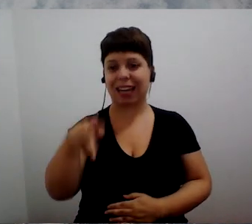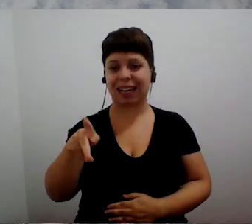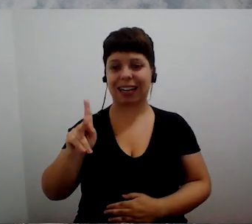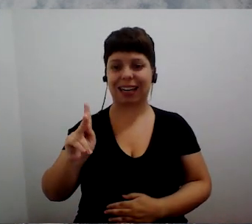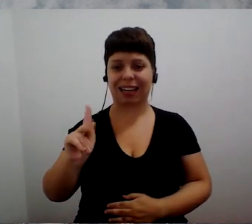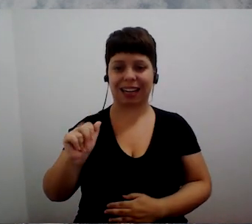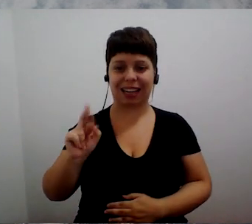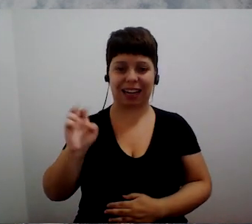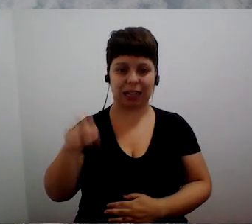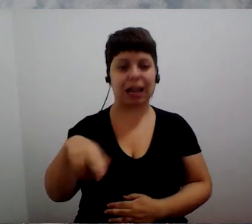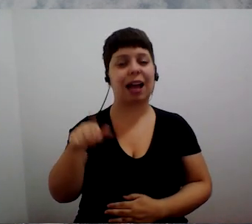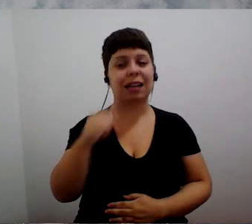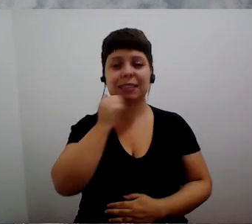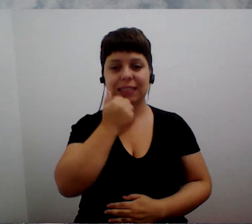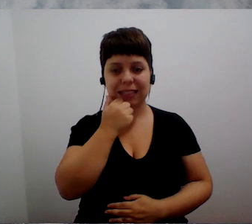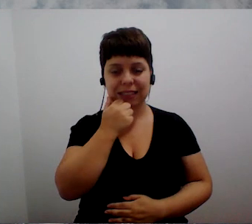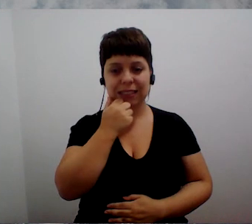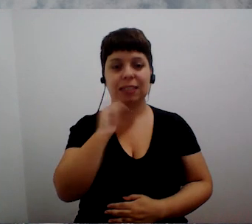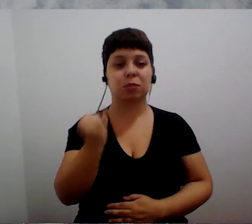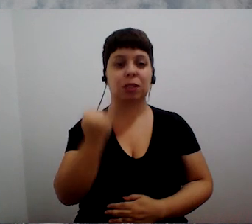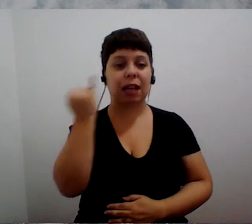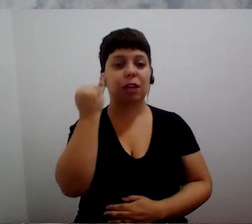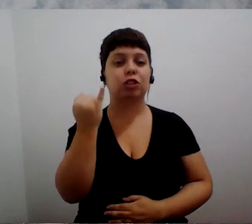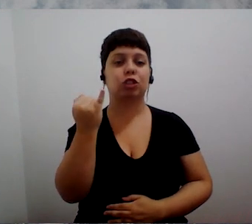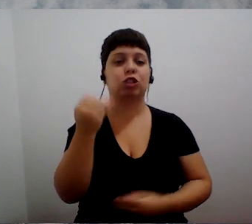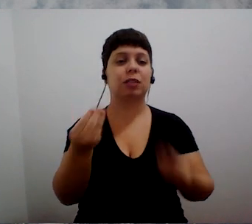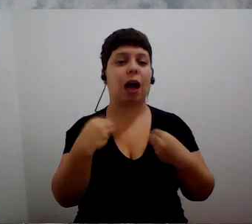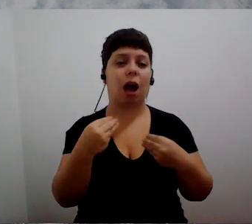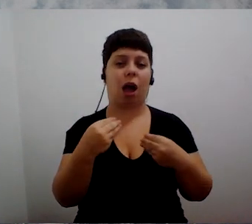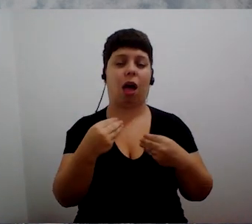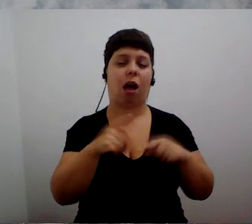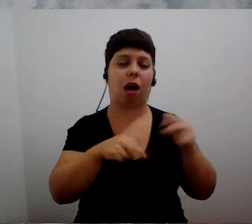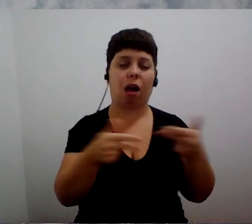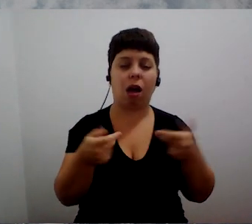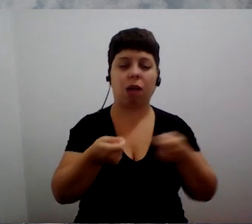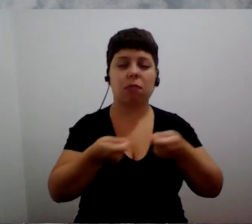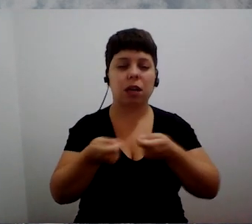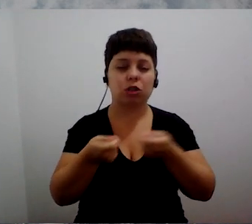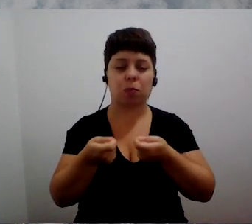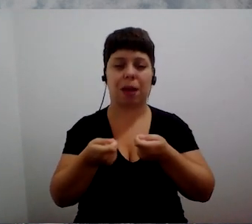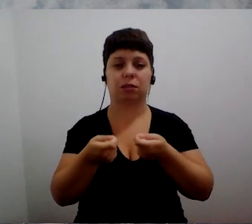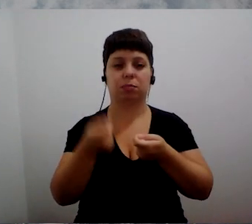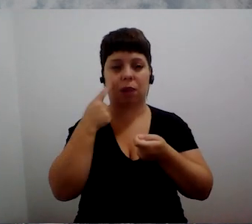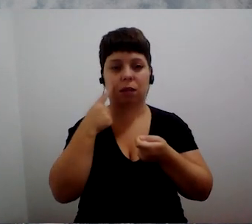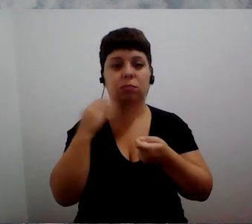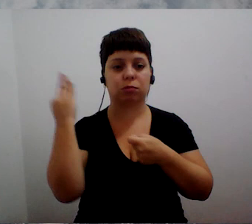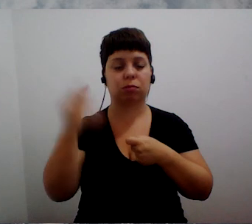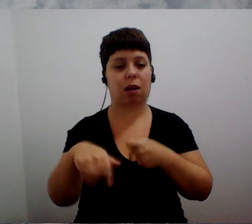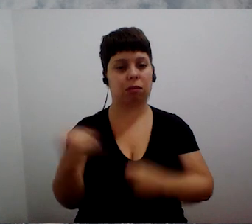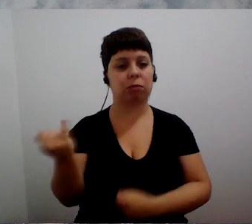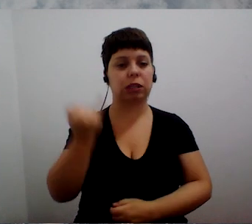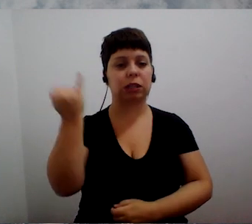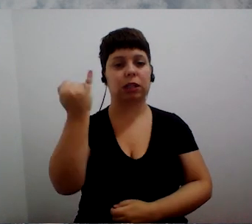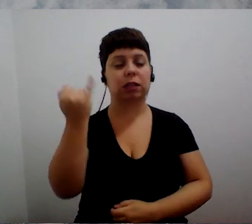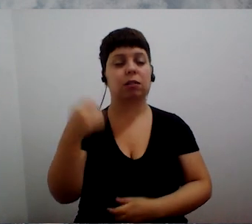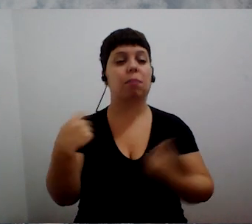forward. Thank you, Karin. Yes, science is important. Tools, management tools,